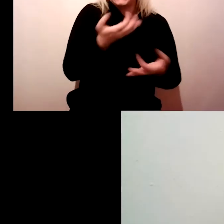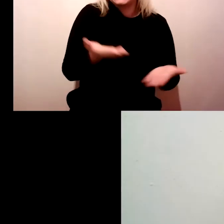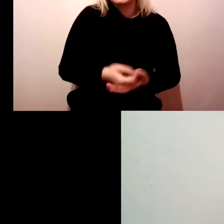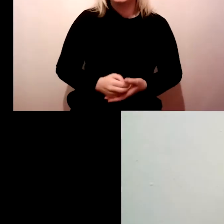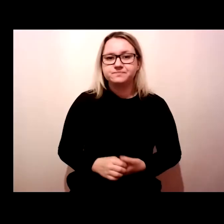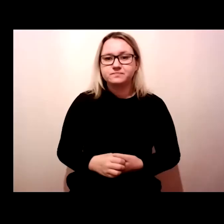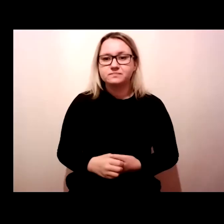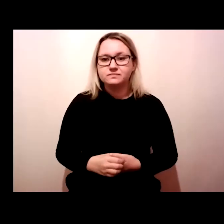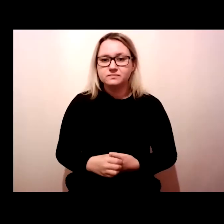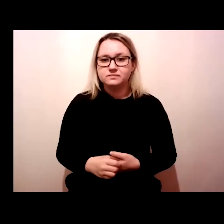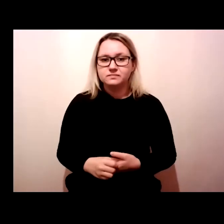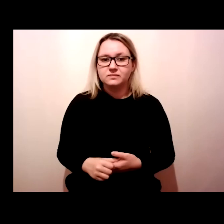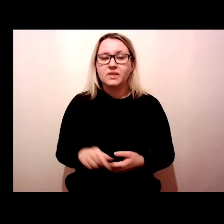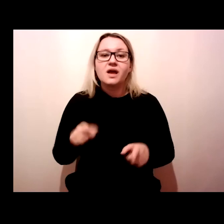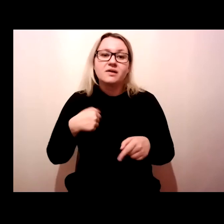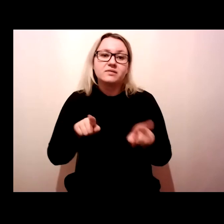panelists. Edita,